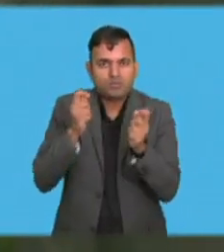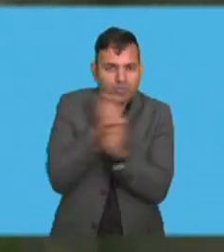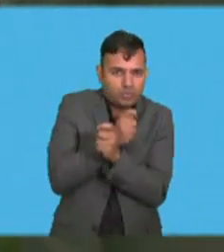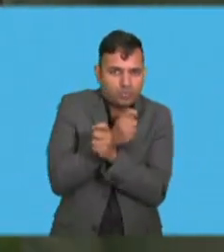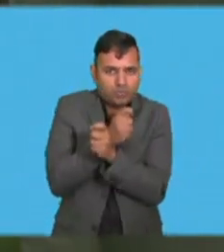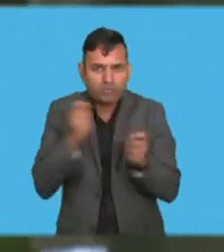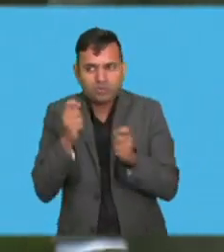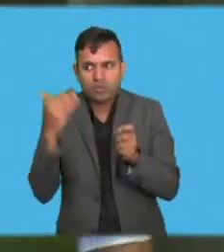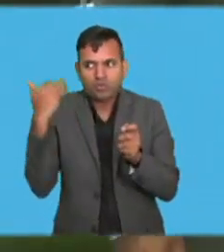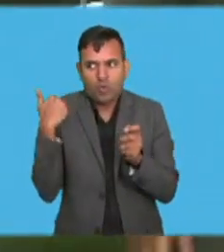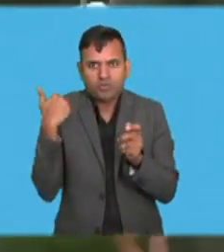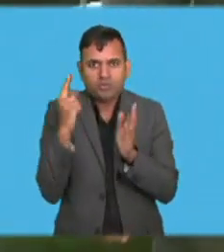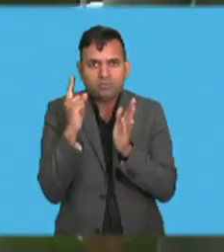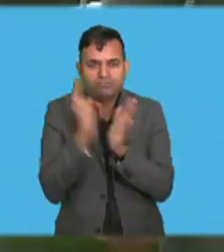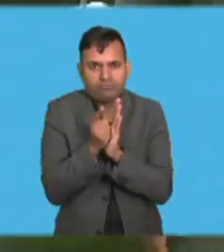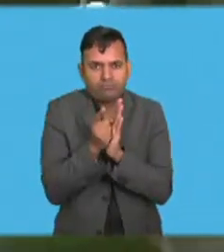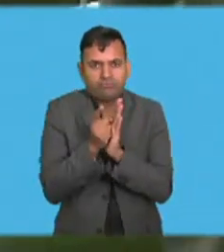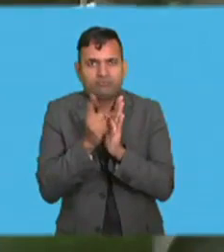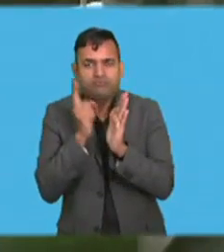time.